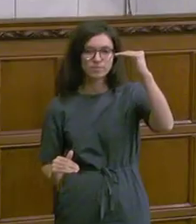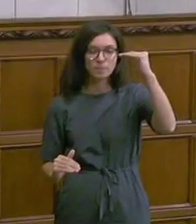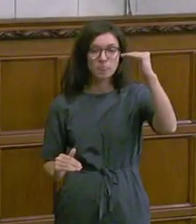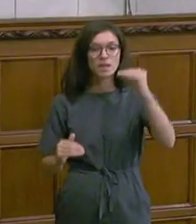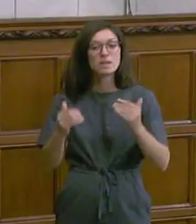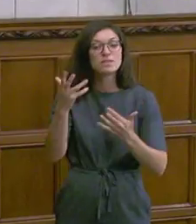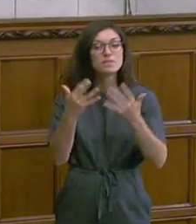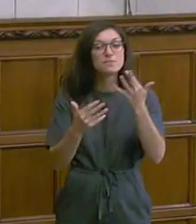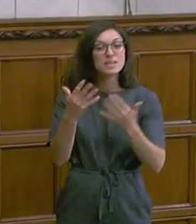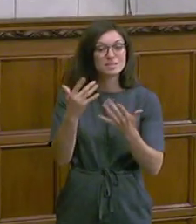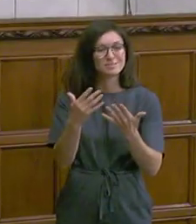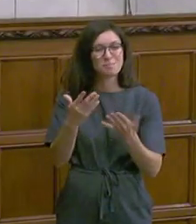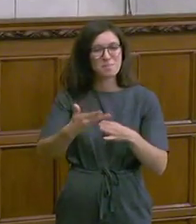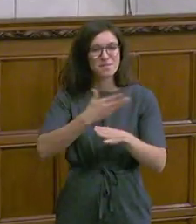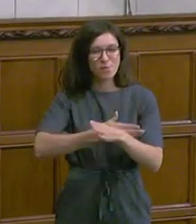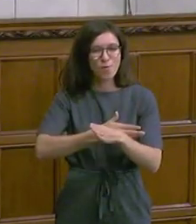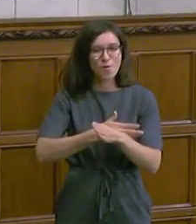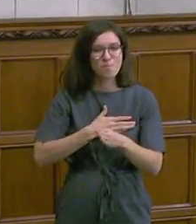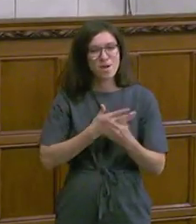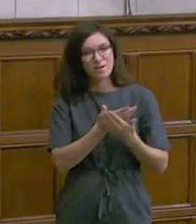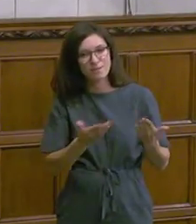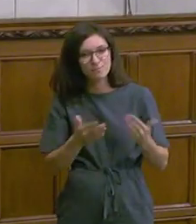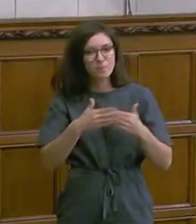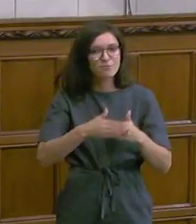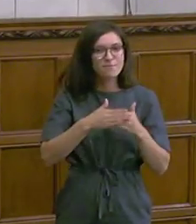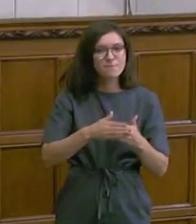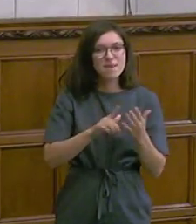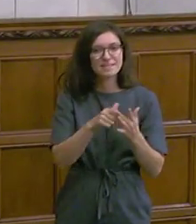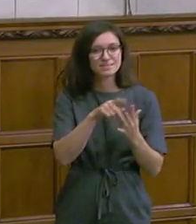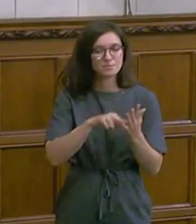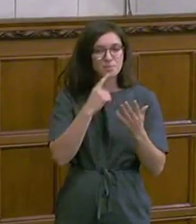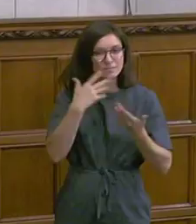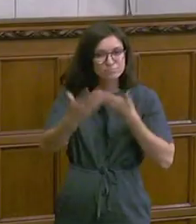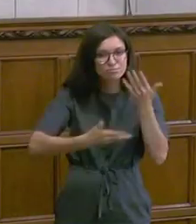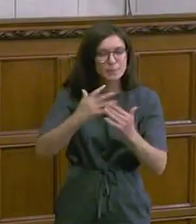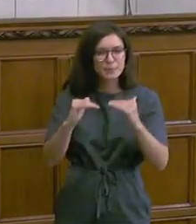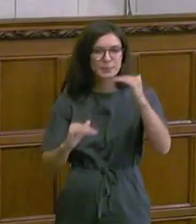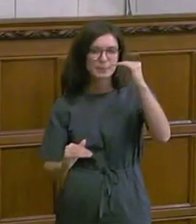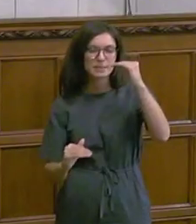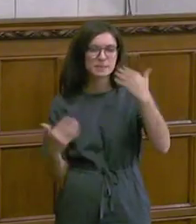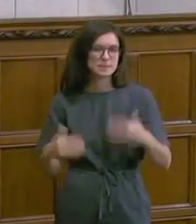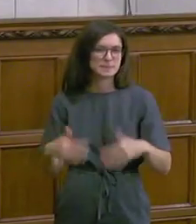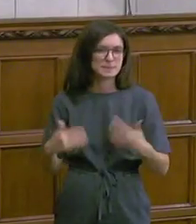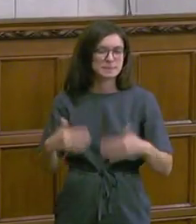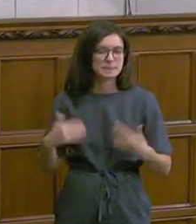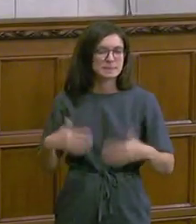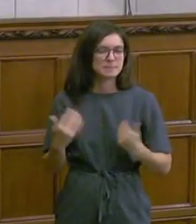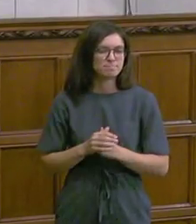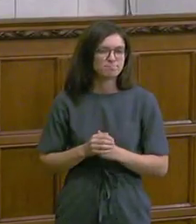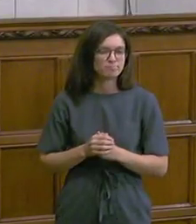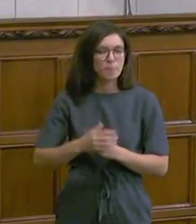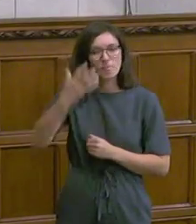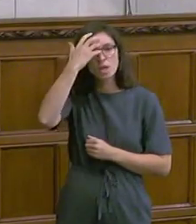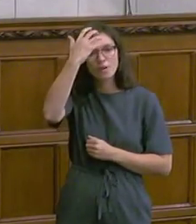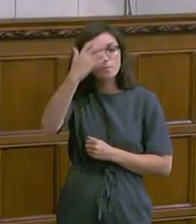figures for which so ably shared with us by my honourable friend from Bladen. Sadly, the neglect by the government towards deaf